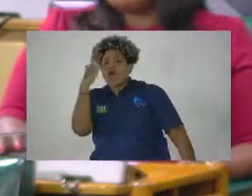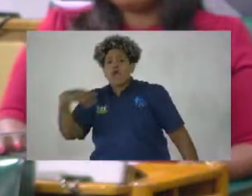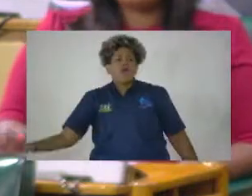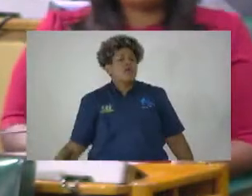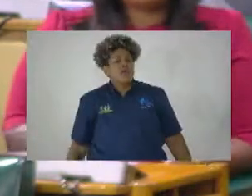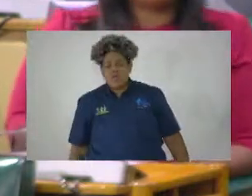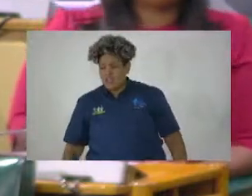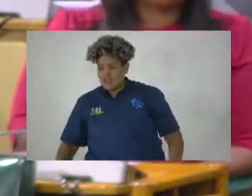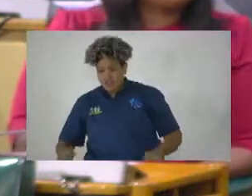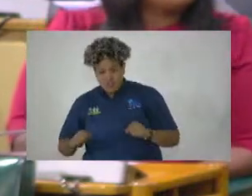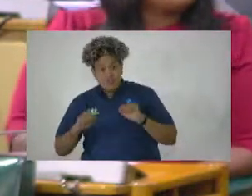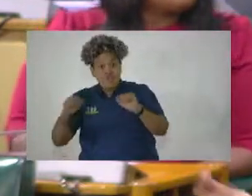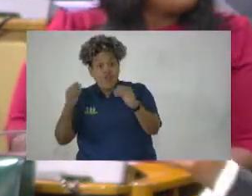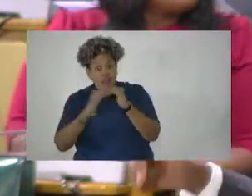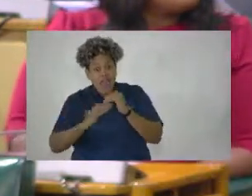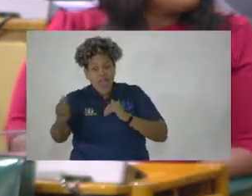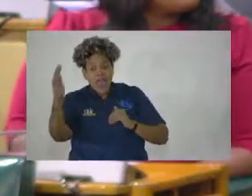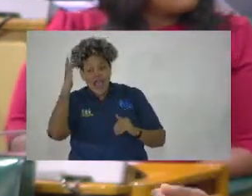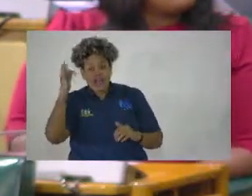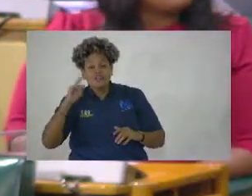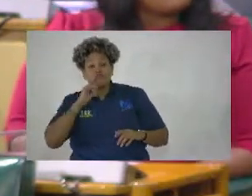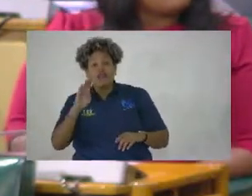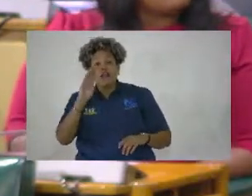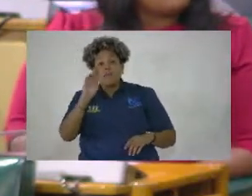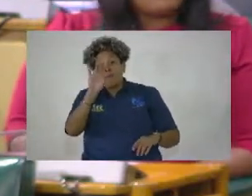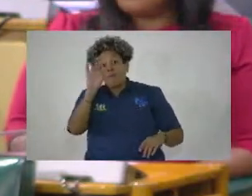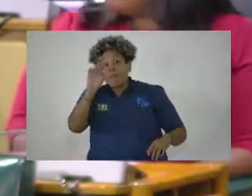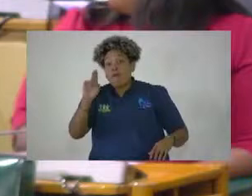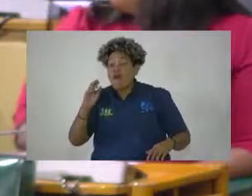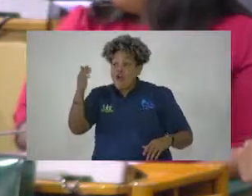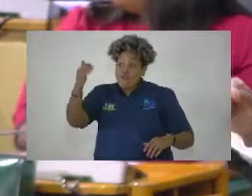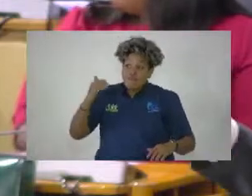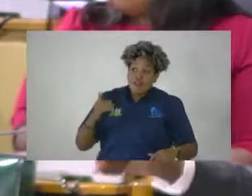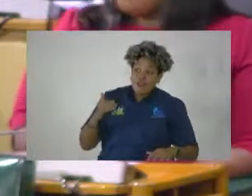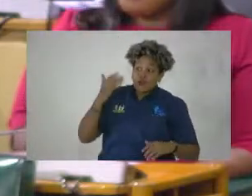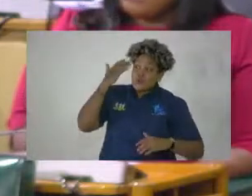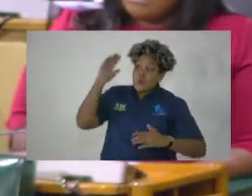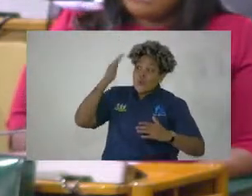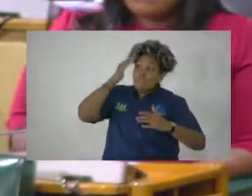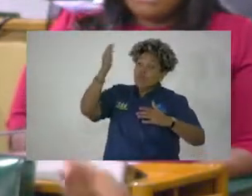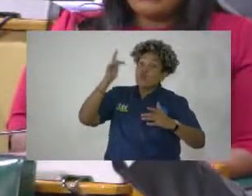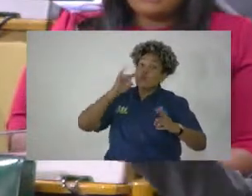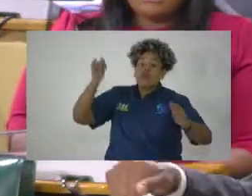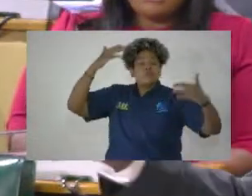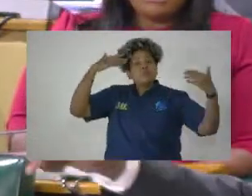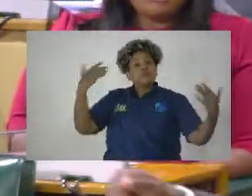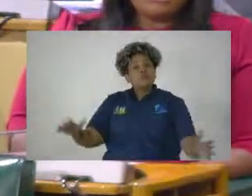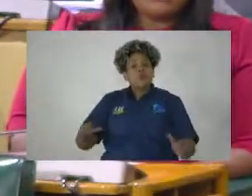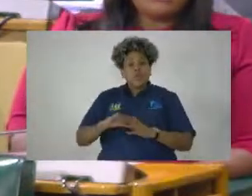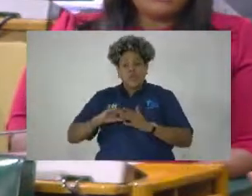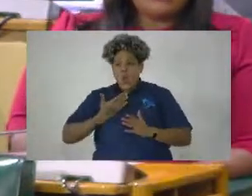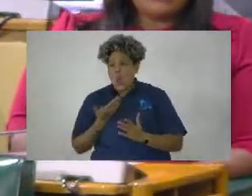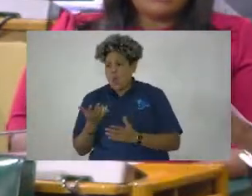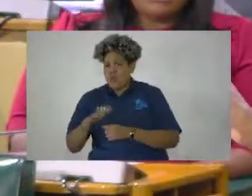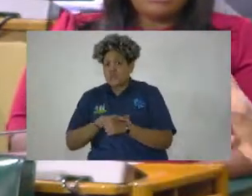Well, running ahead is a buffer because you don't know what the future holds. And in our climatic zone, any day,